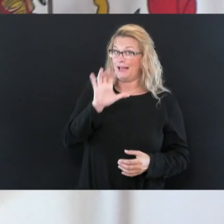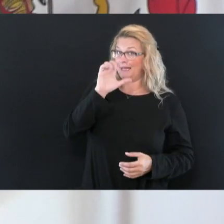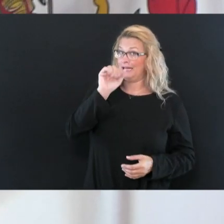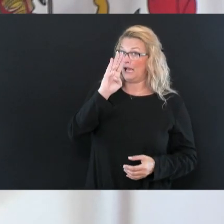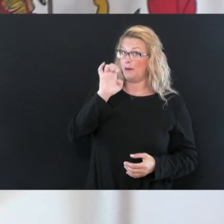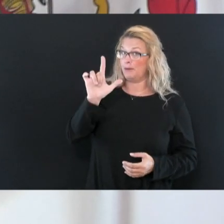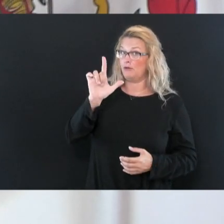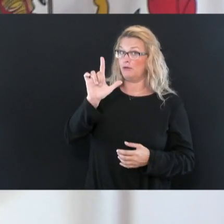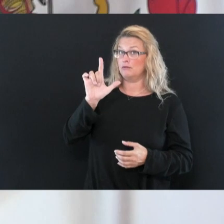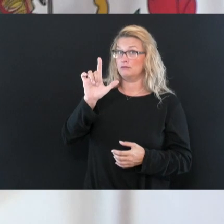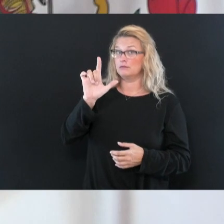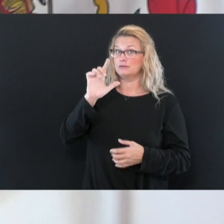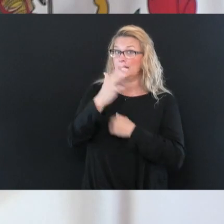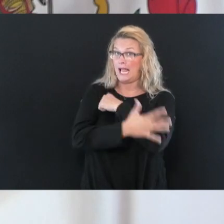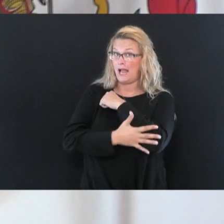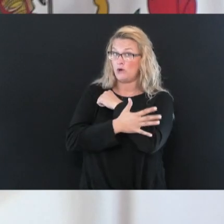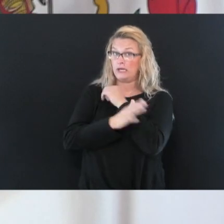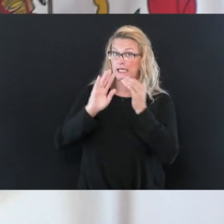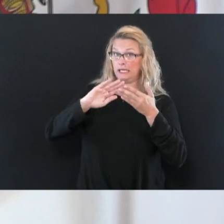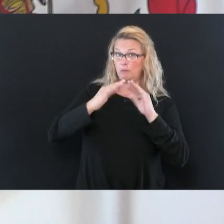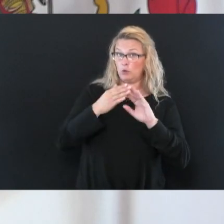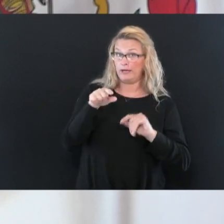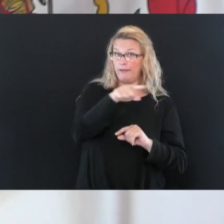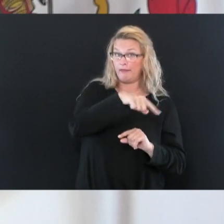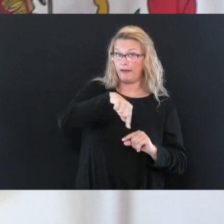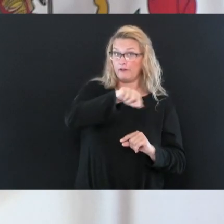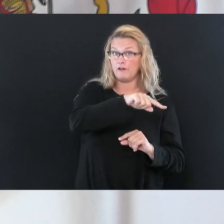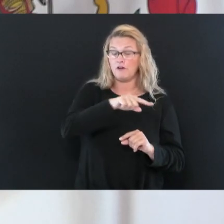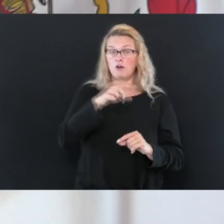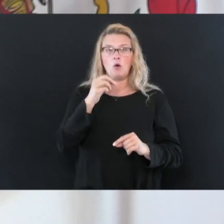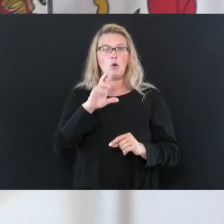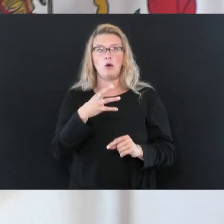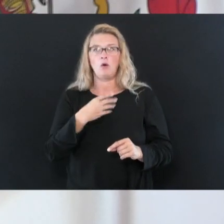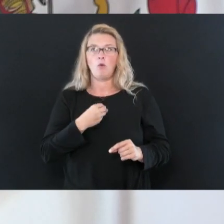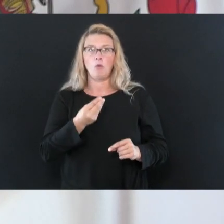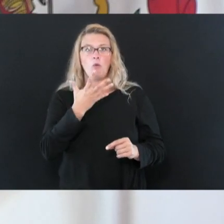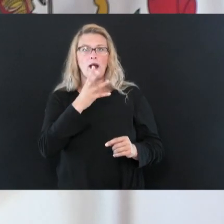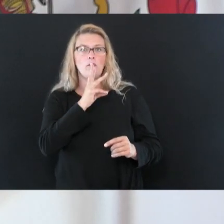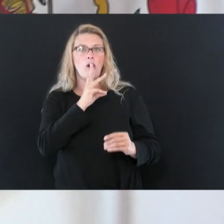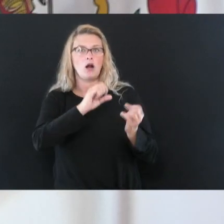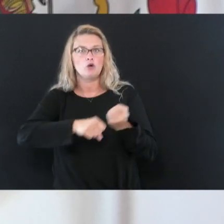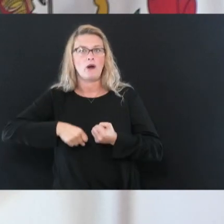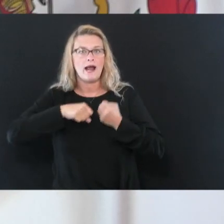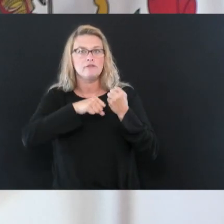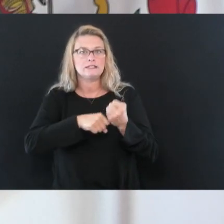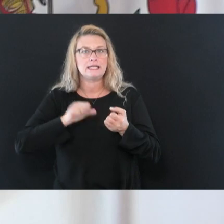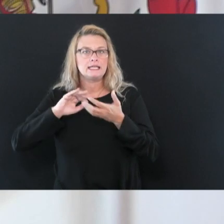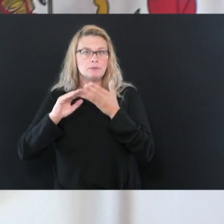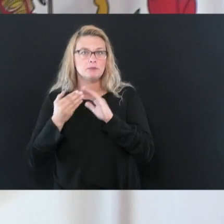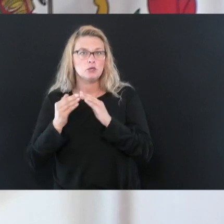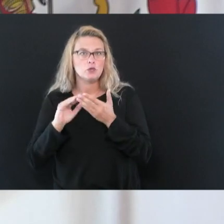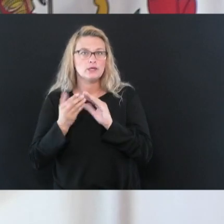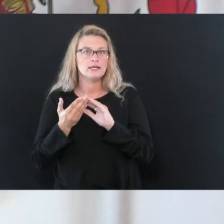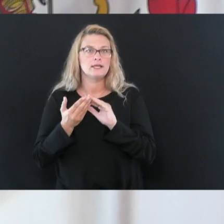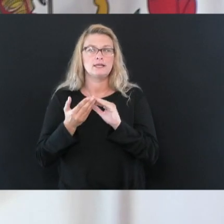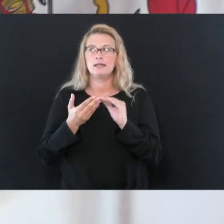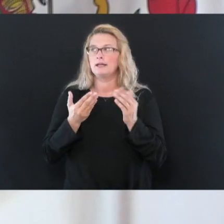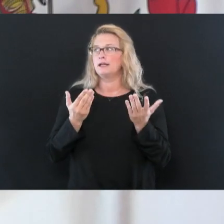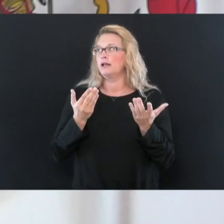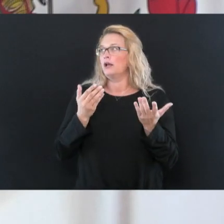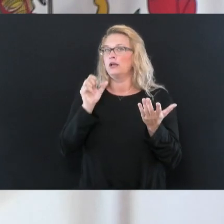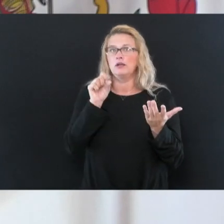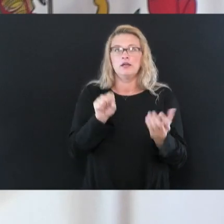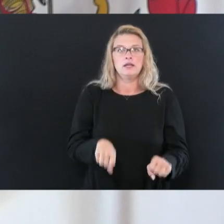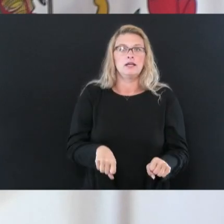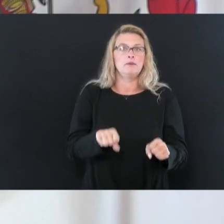community, or that part could be our whitewater rafting community, or or that next part could